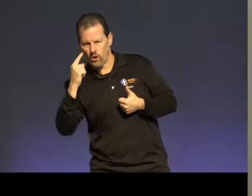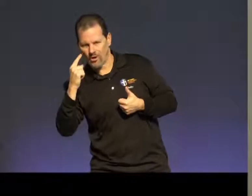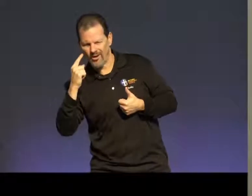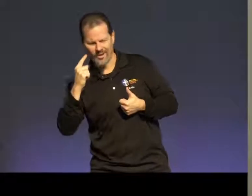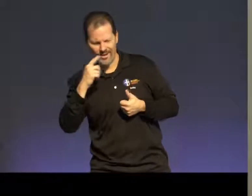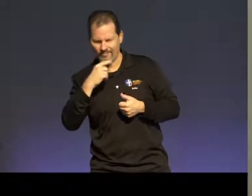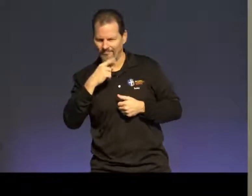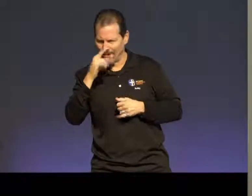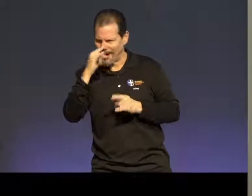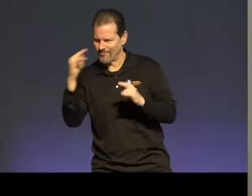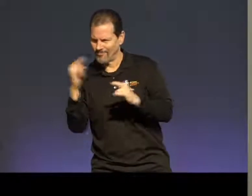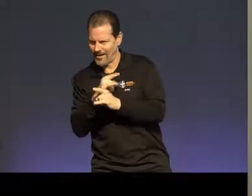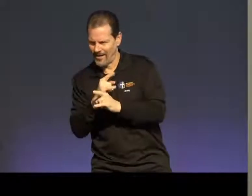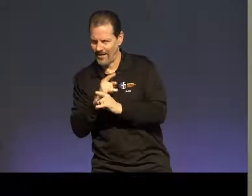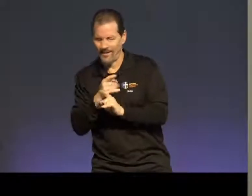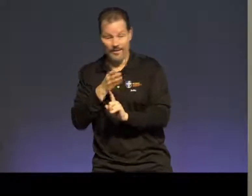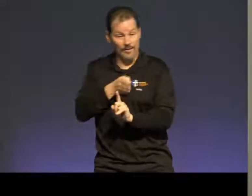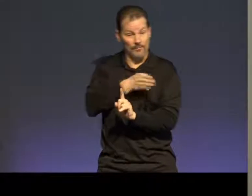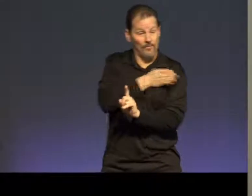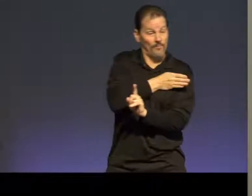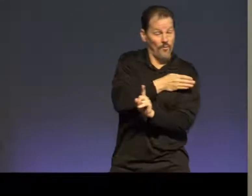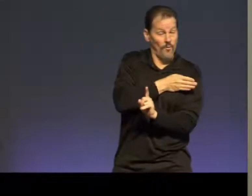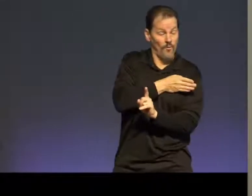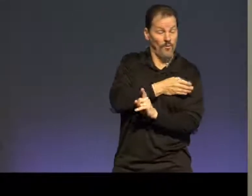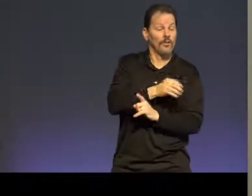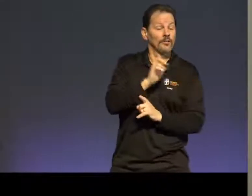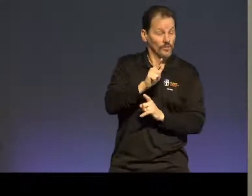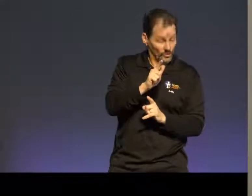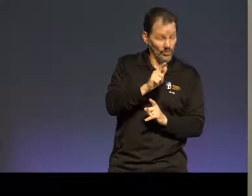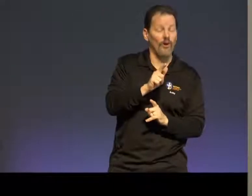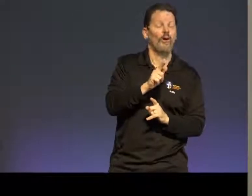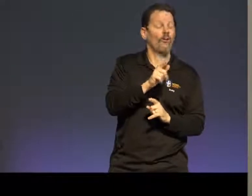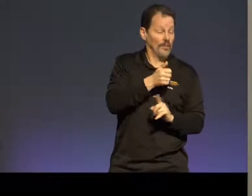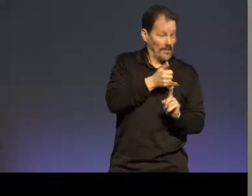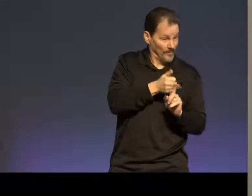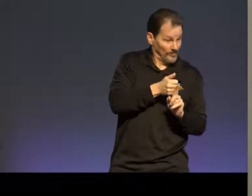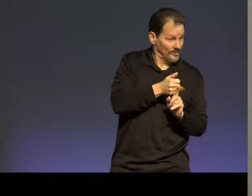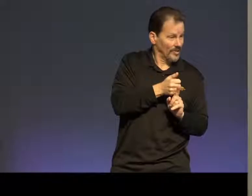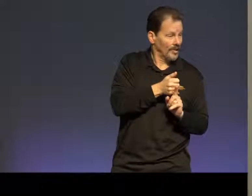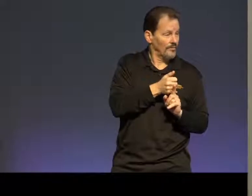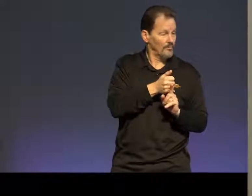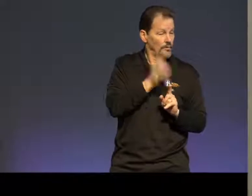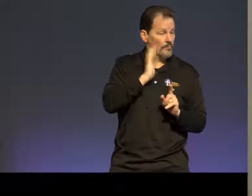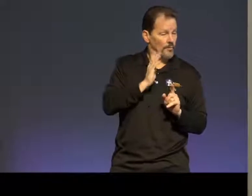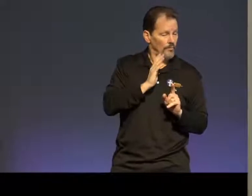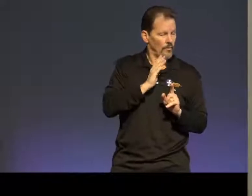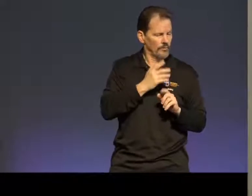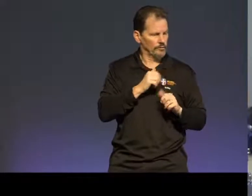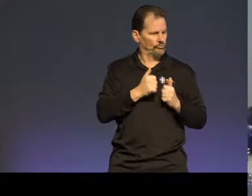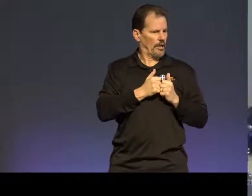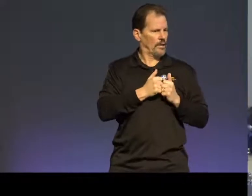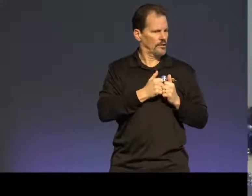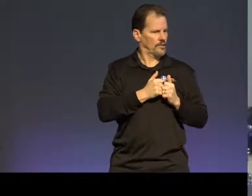bags. And when the people saw a problem, they hid in the tombs. And now Saul is looking at the example he laid in front of the people that they've now followed. And now